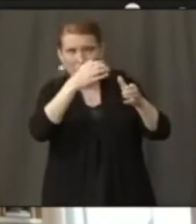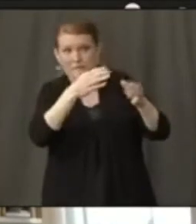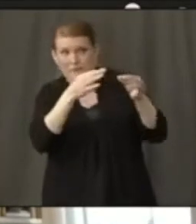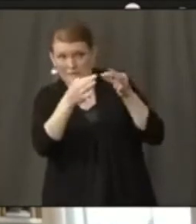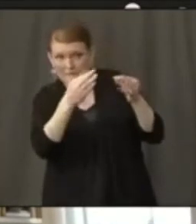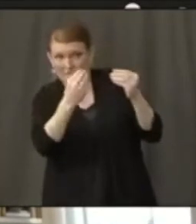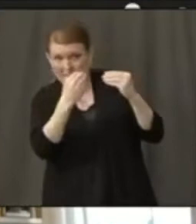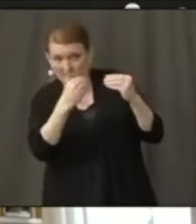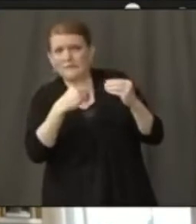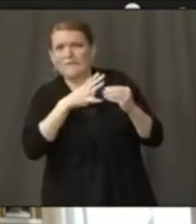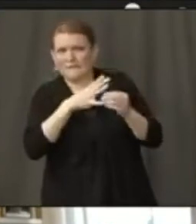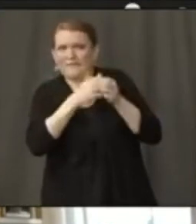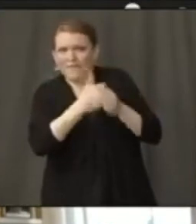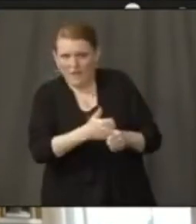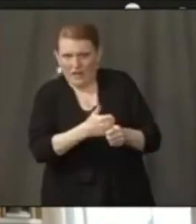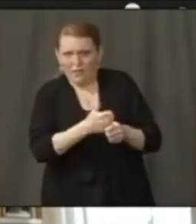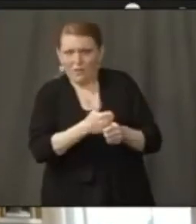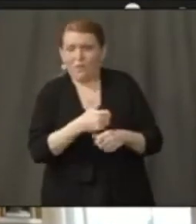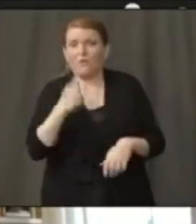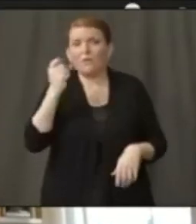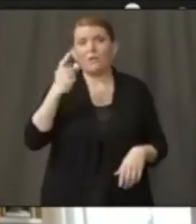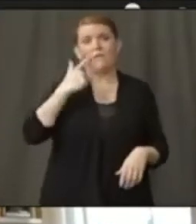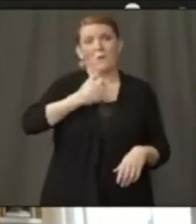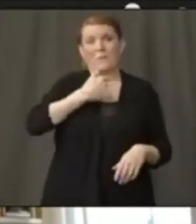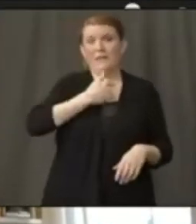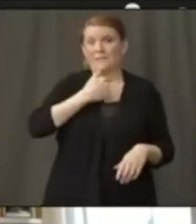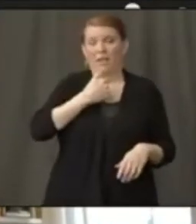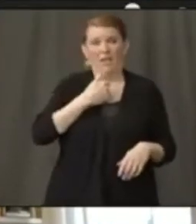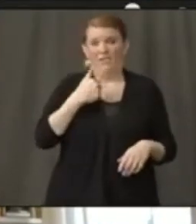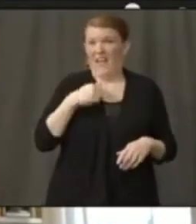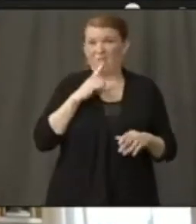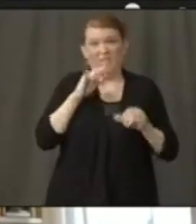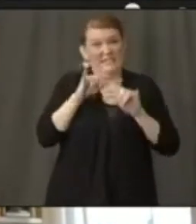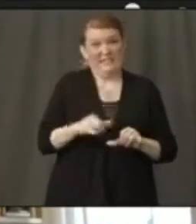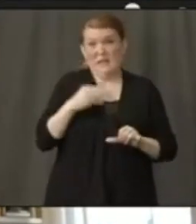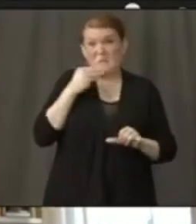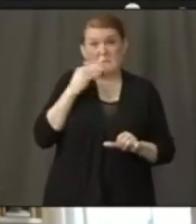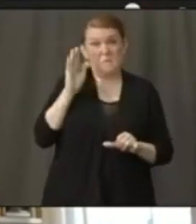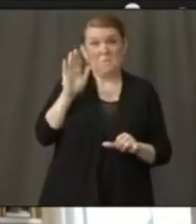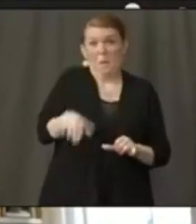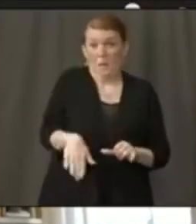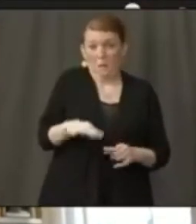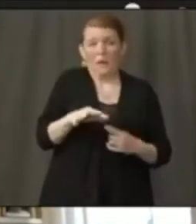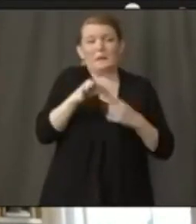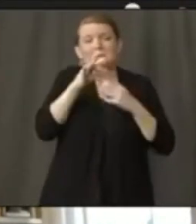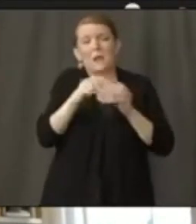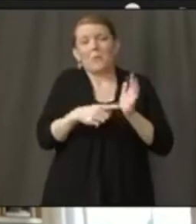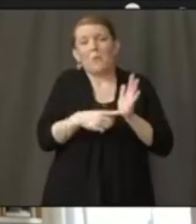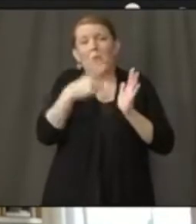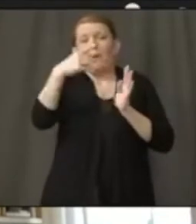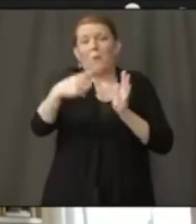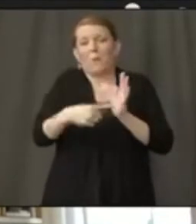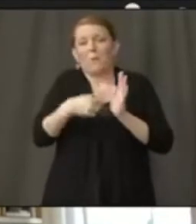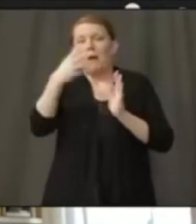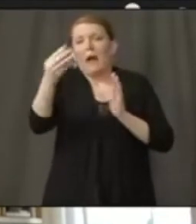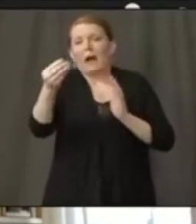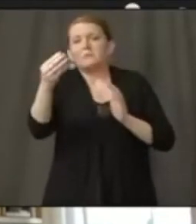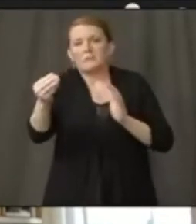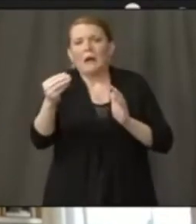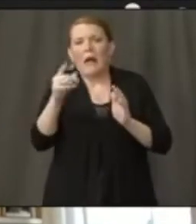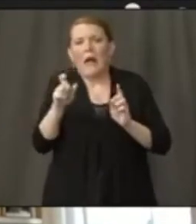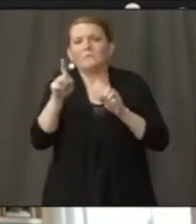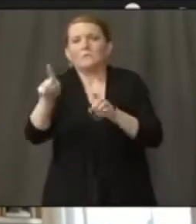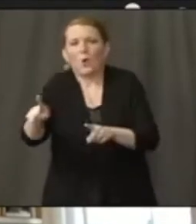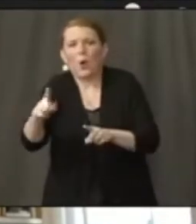a couple of very well socially distanced press conferences, my daily outdoor exercise, and to